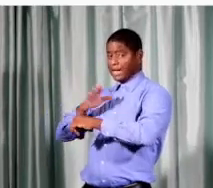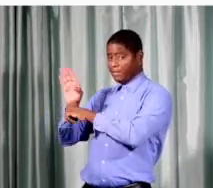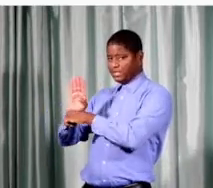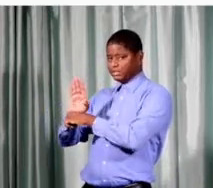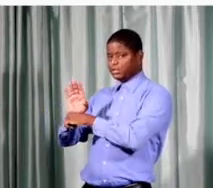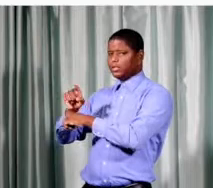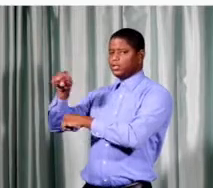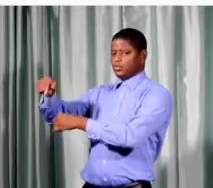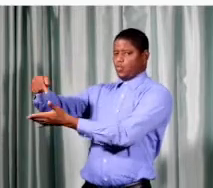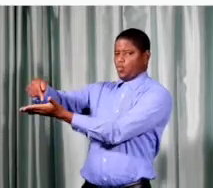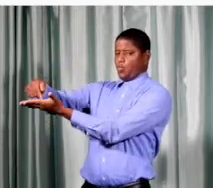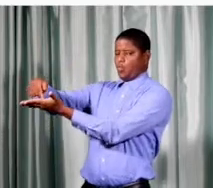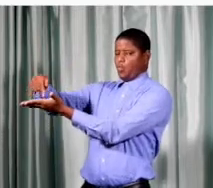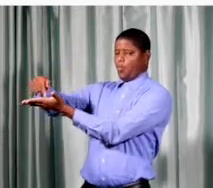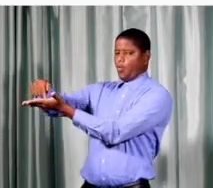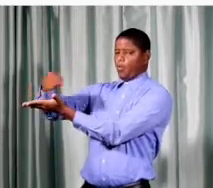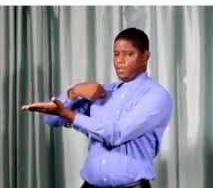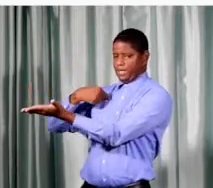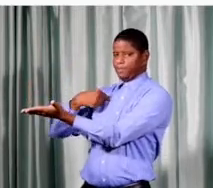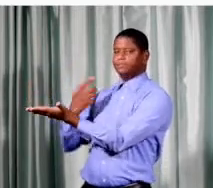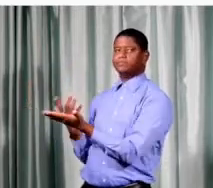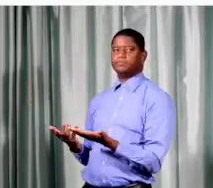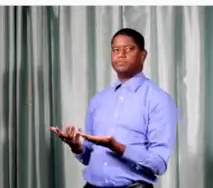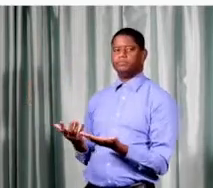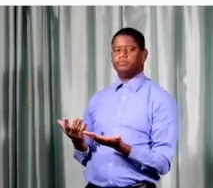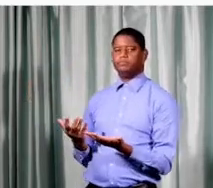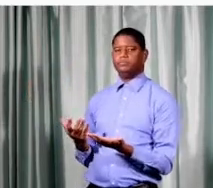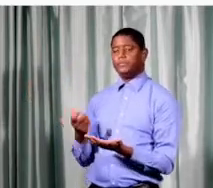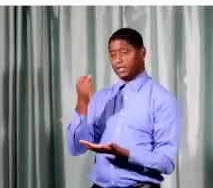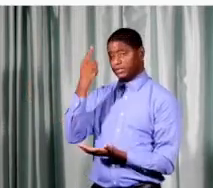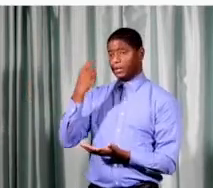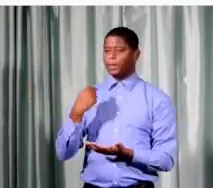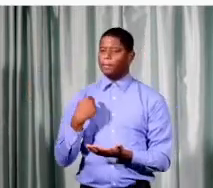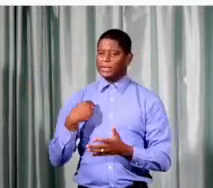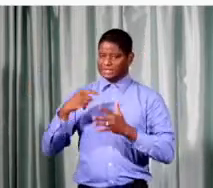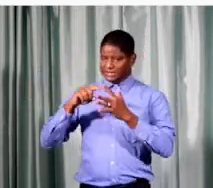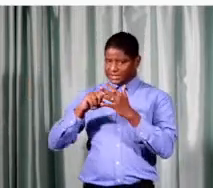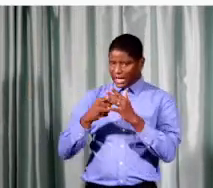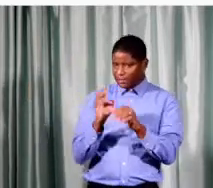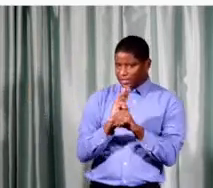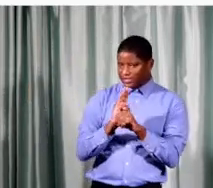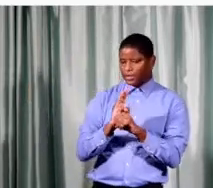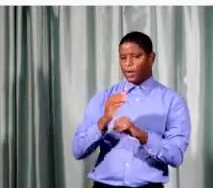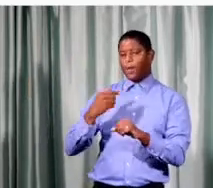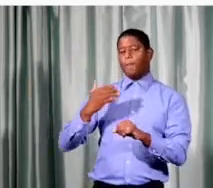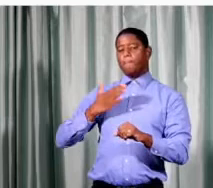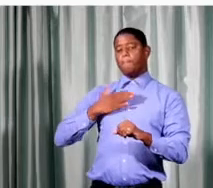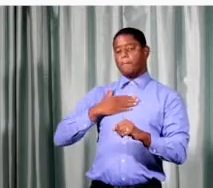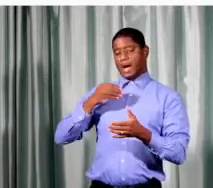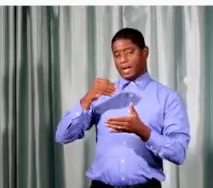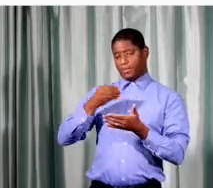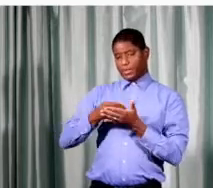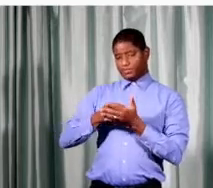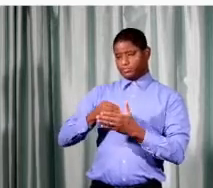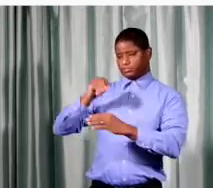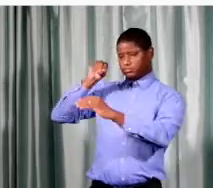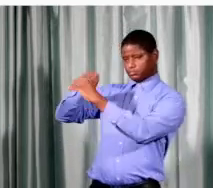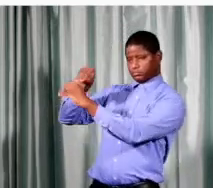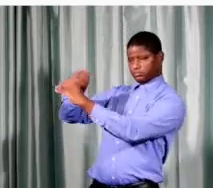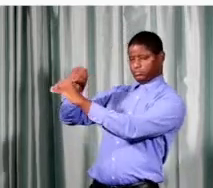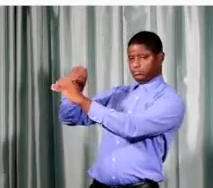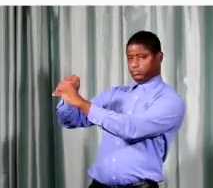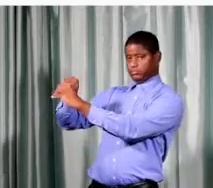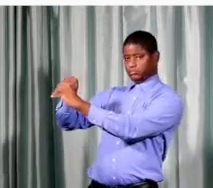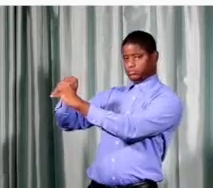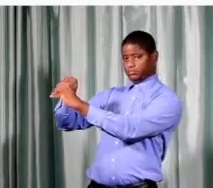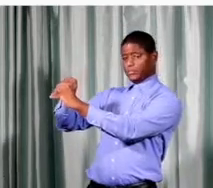capital. The business exists for your pleasure. So when the business makes profits, it's yours. If the